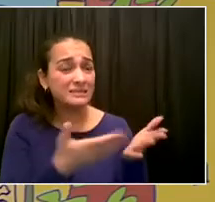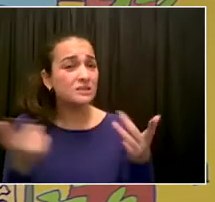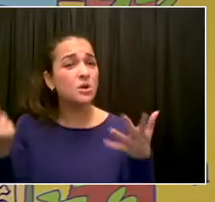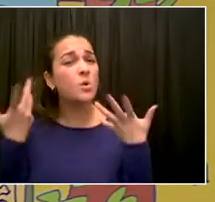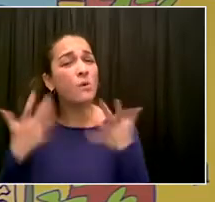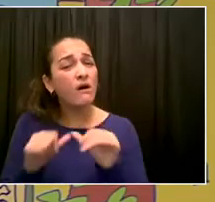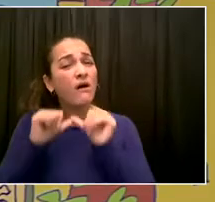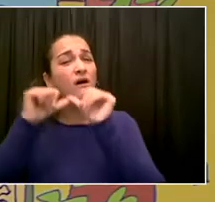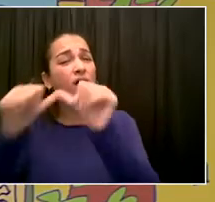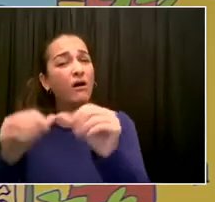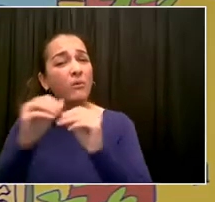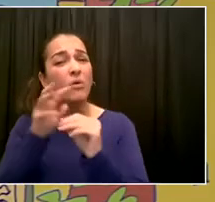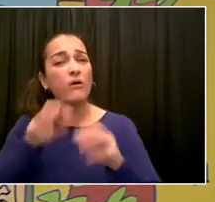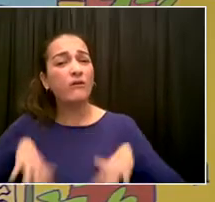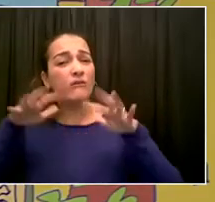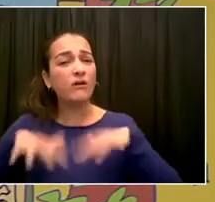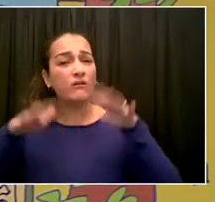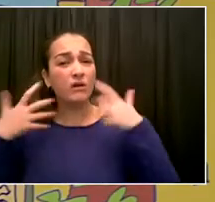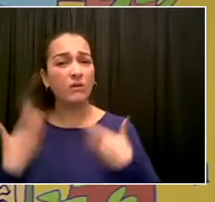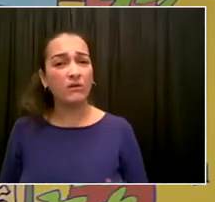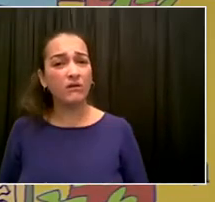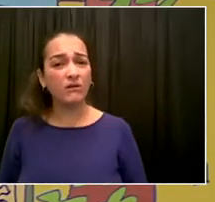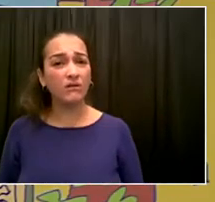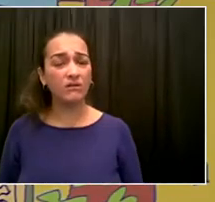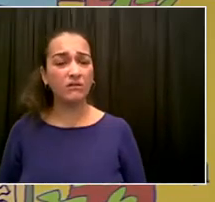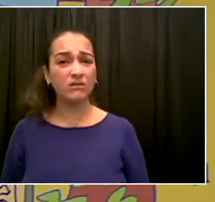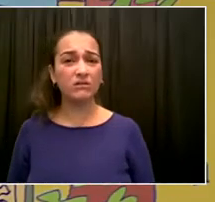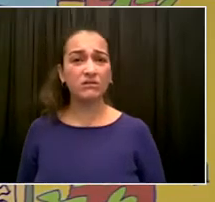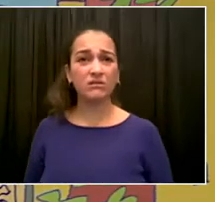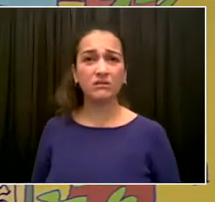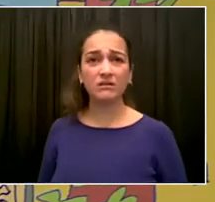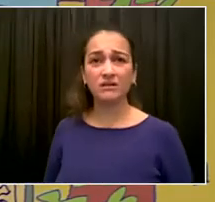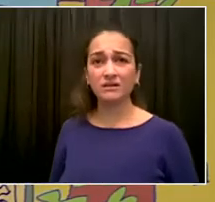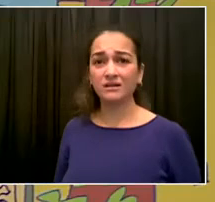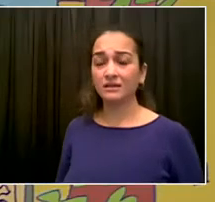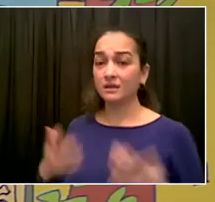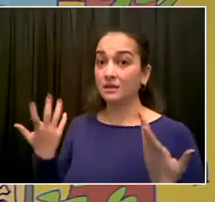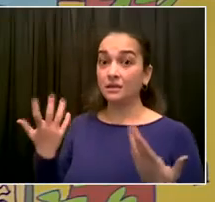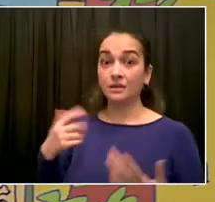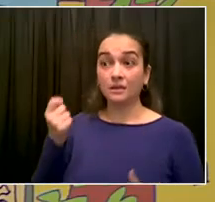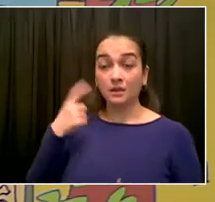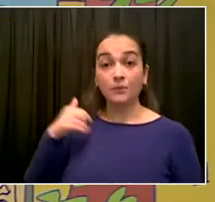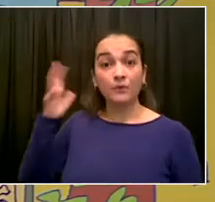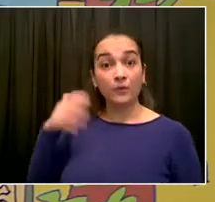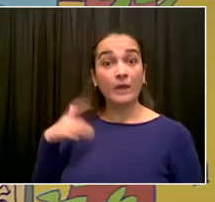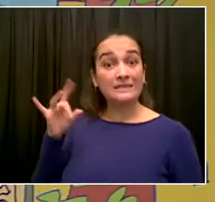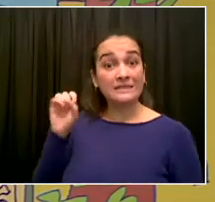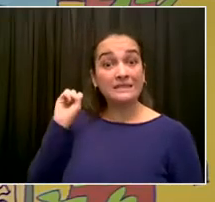members of the team to meet with them. So if that has not happened, that's not good, and I will fix that today.